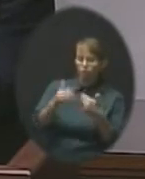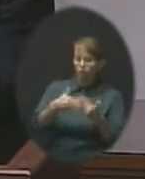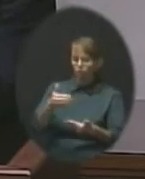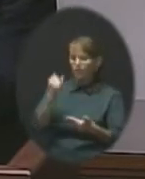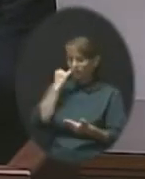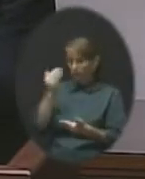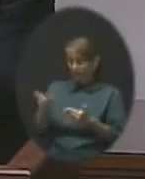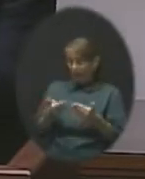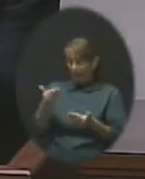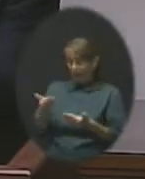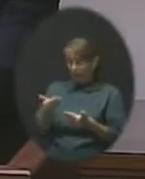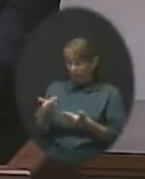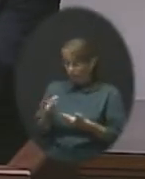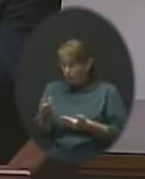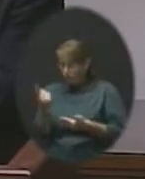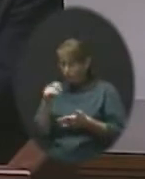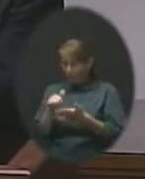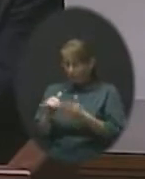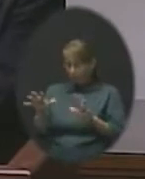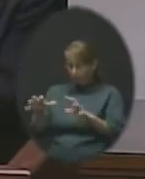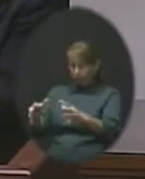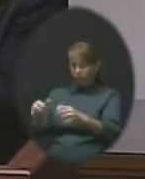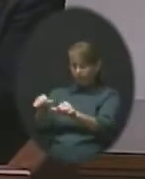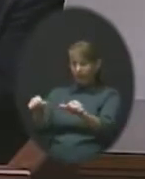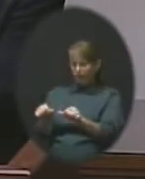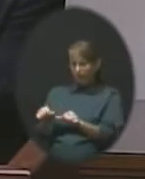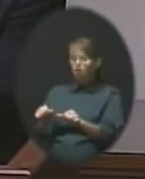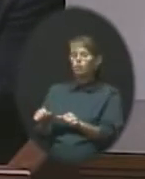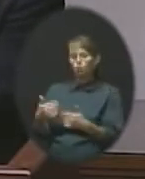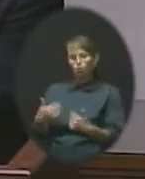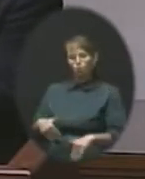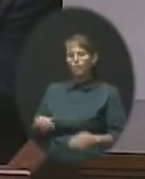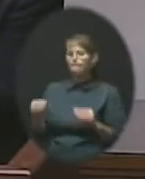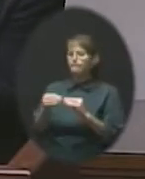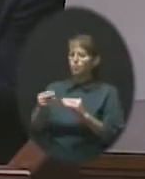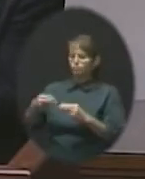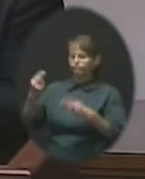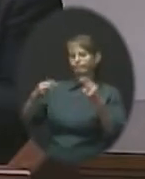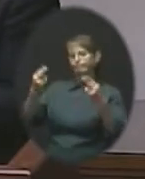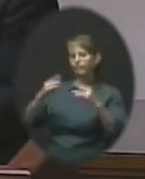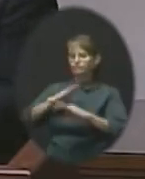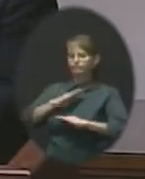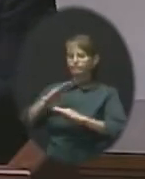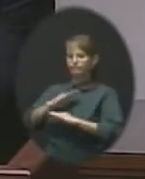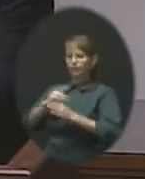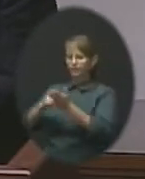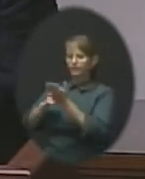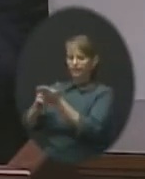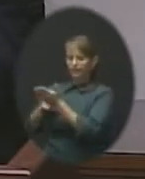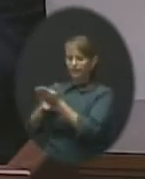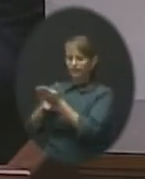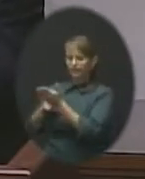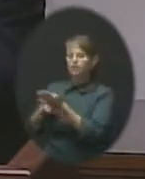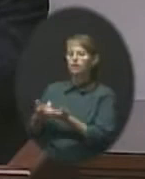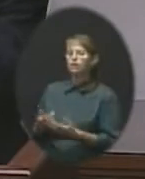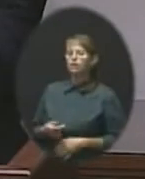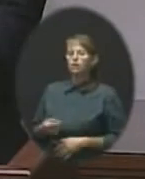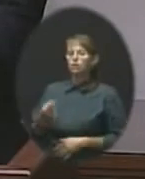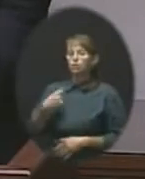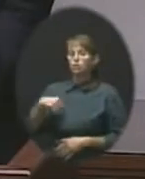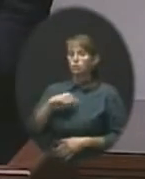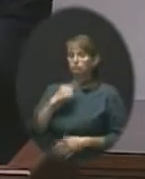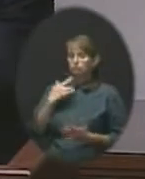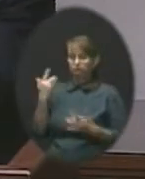efficiencies having more full-time staff serving all of the programs. And so we're excited about that